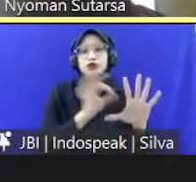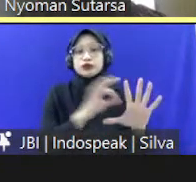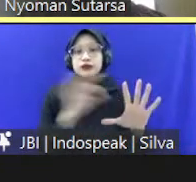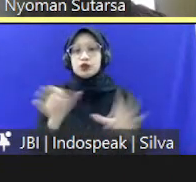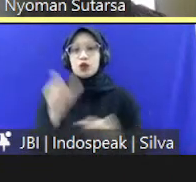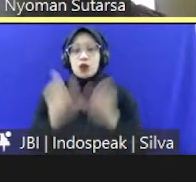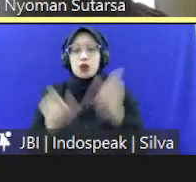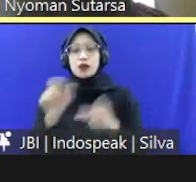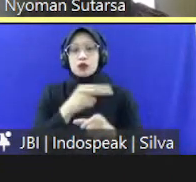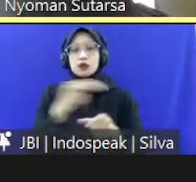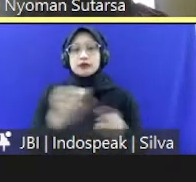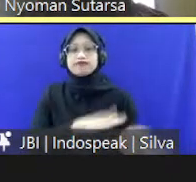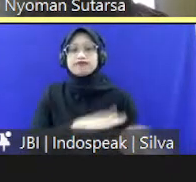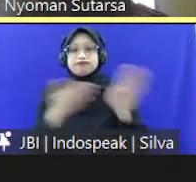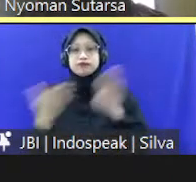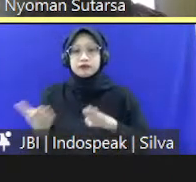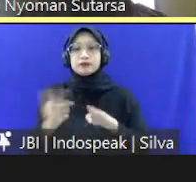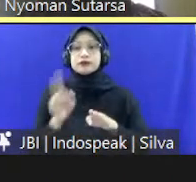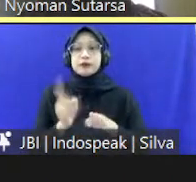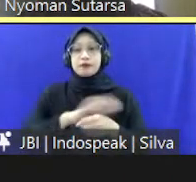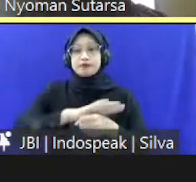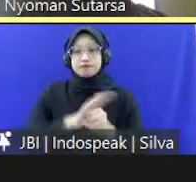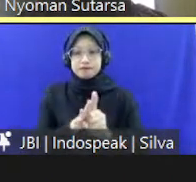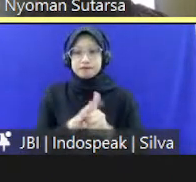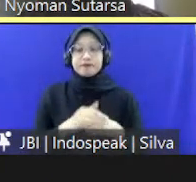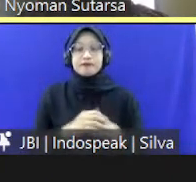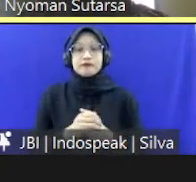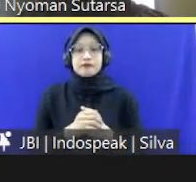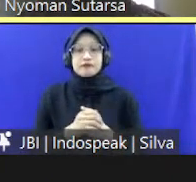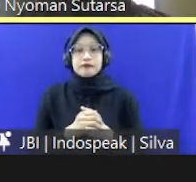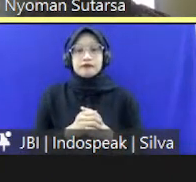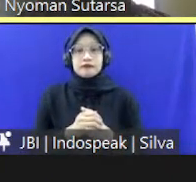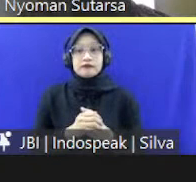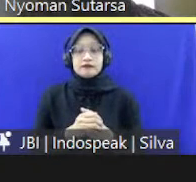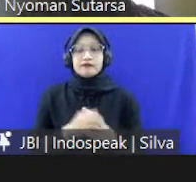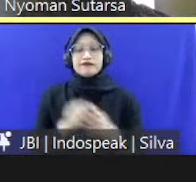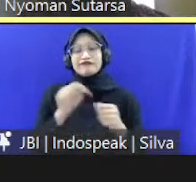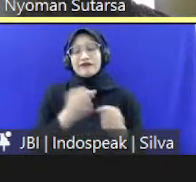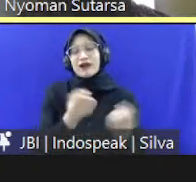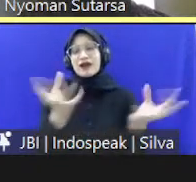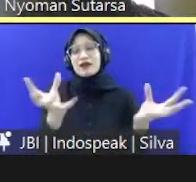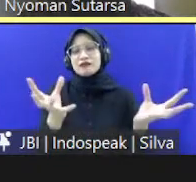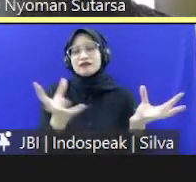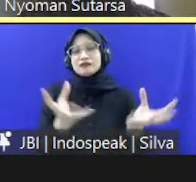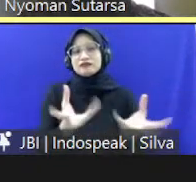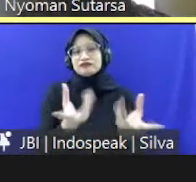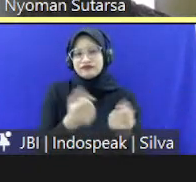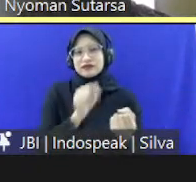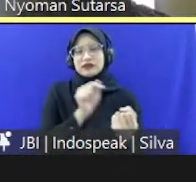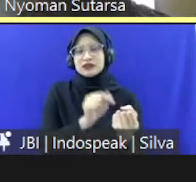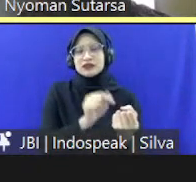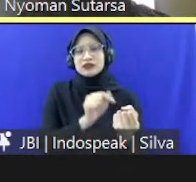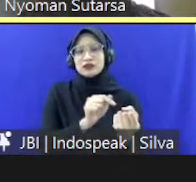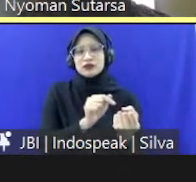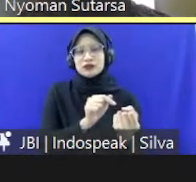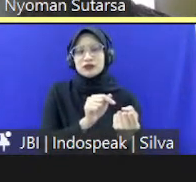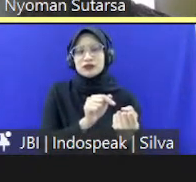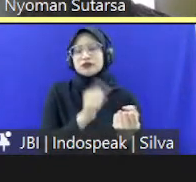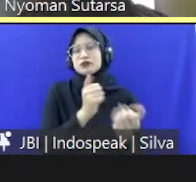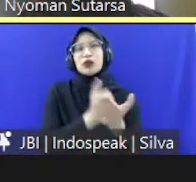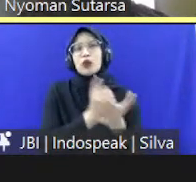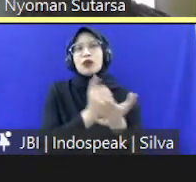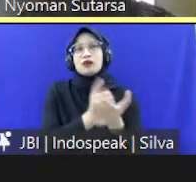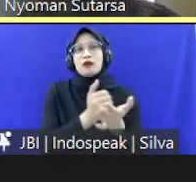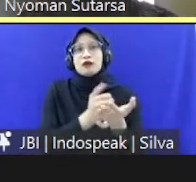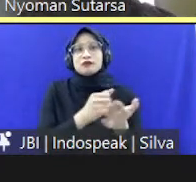COVID-19. And this number seems to be still underreported because there